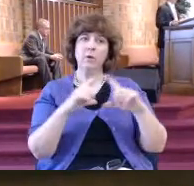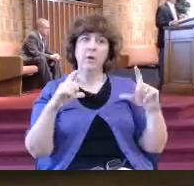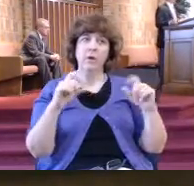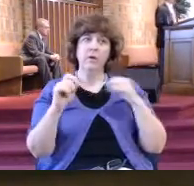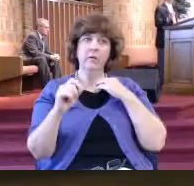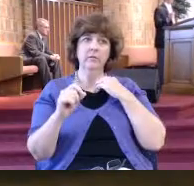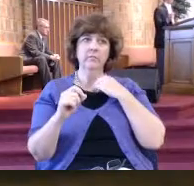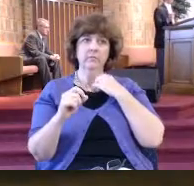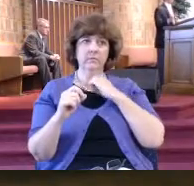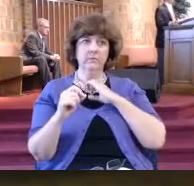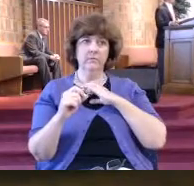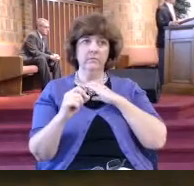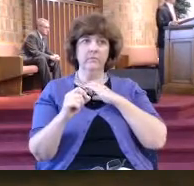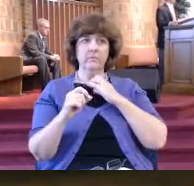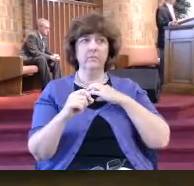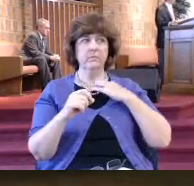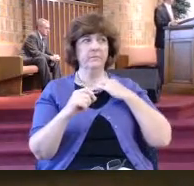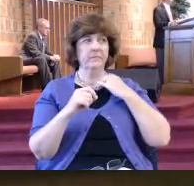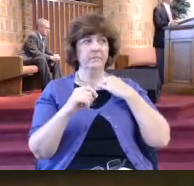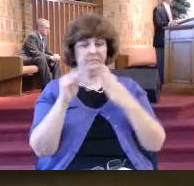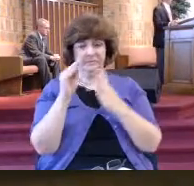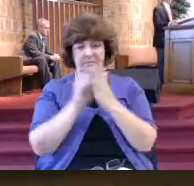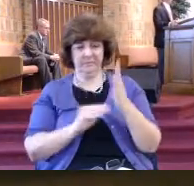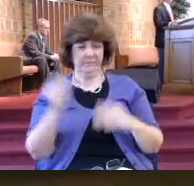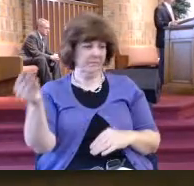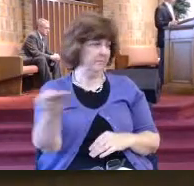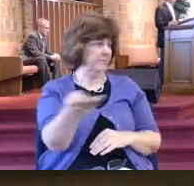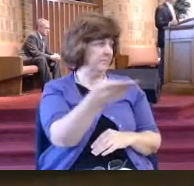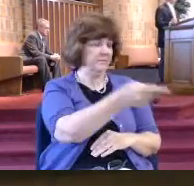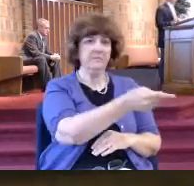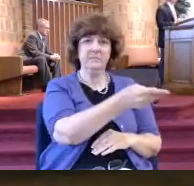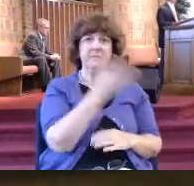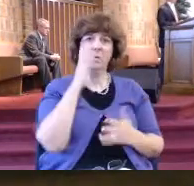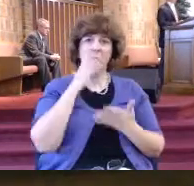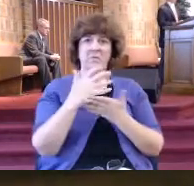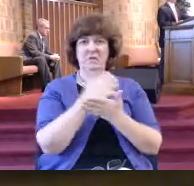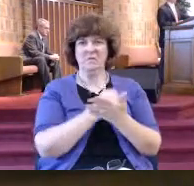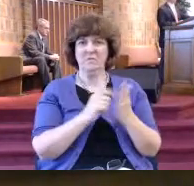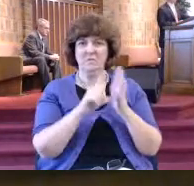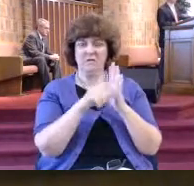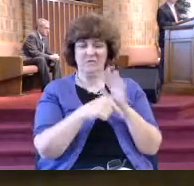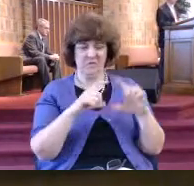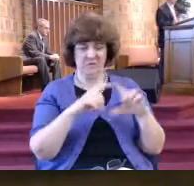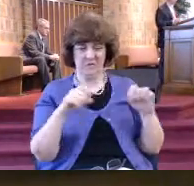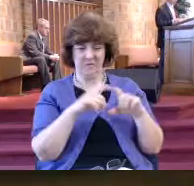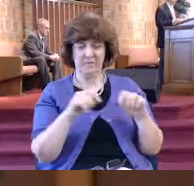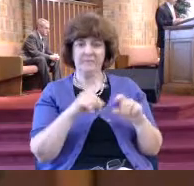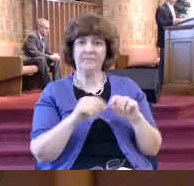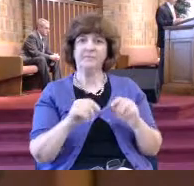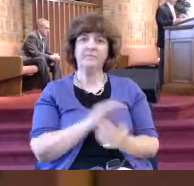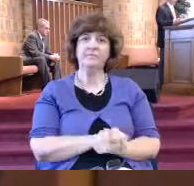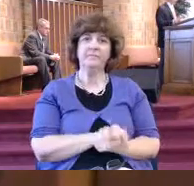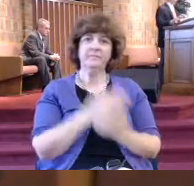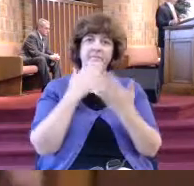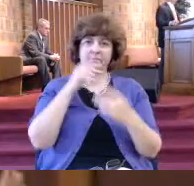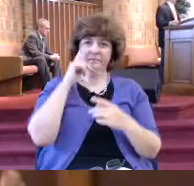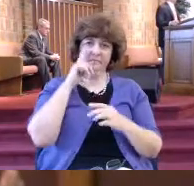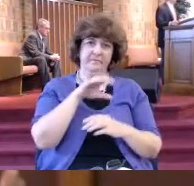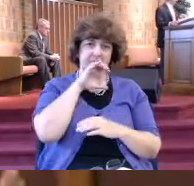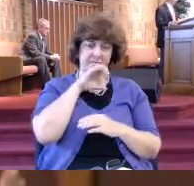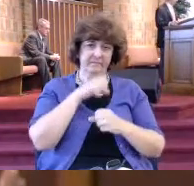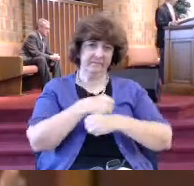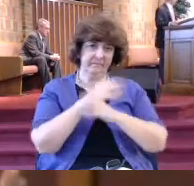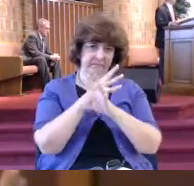in front of you, fill that out, and pass it toward the inner aisle, and as our ushers will come around in a couple of minutes and pick those up. I'll ask you to bear with